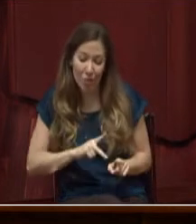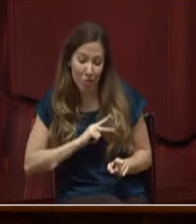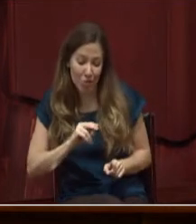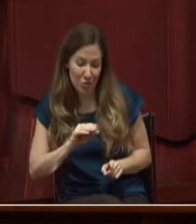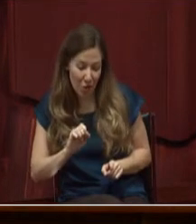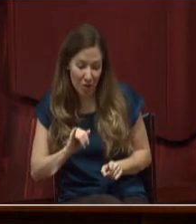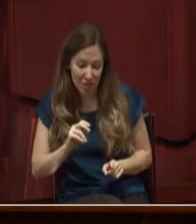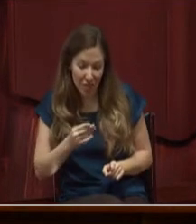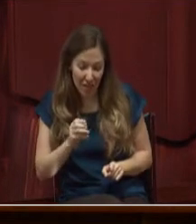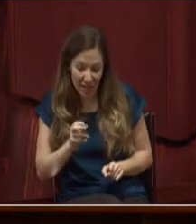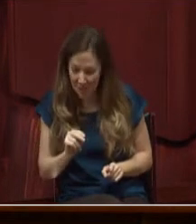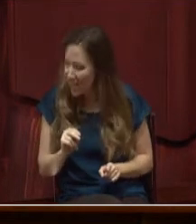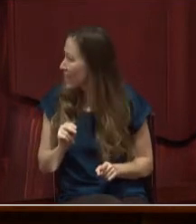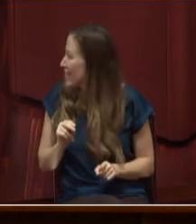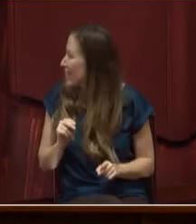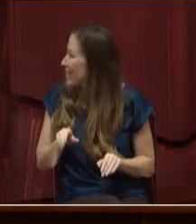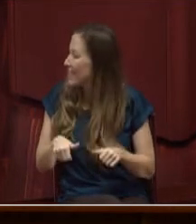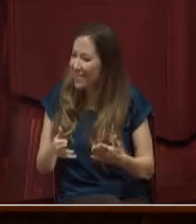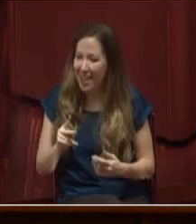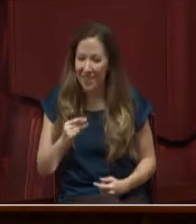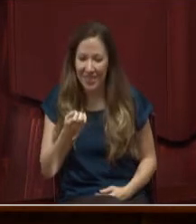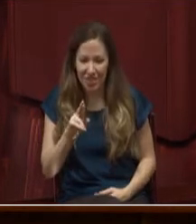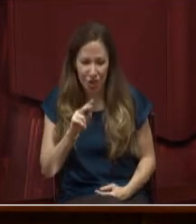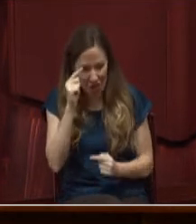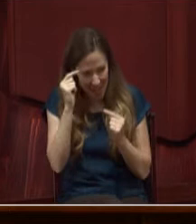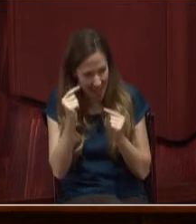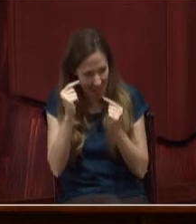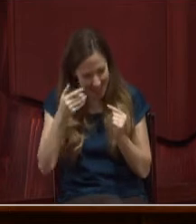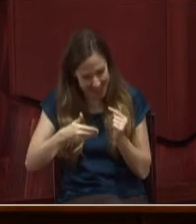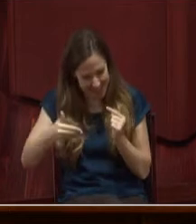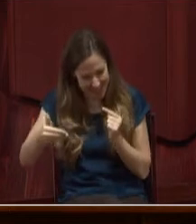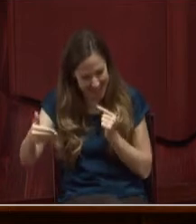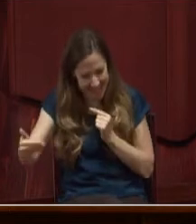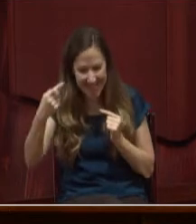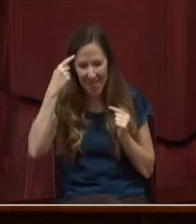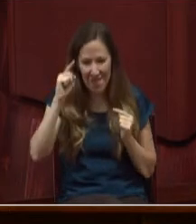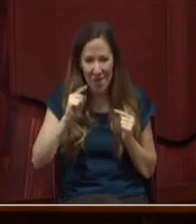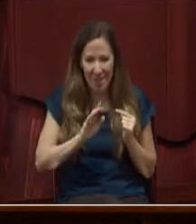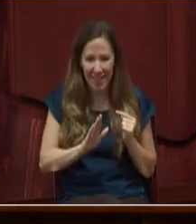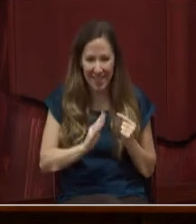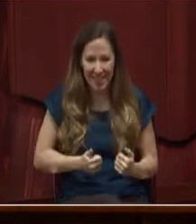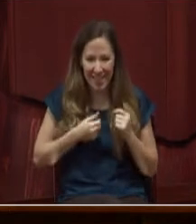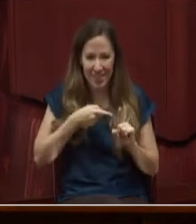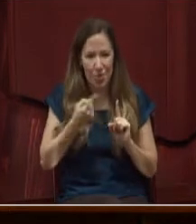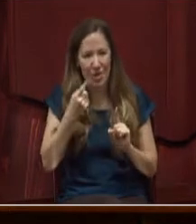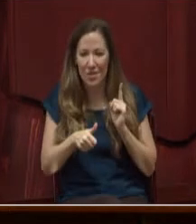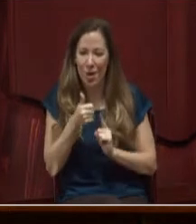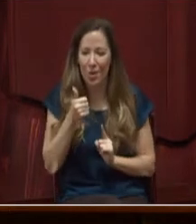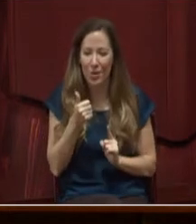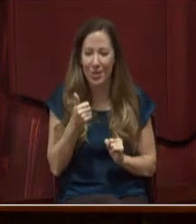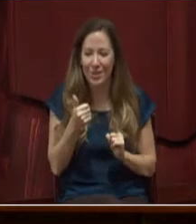routinely gave Henry Kissinger headaches for his exploits, notably in the gossip columns of the day as one of the most eligible bachelors in the